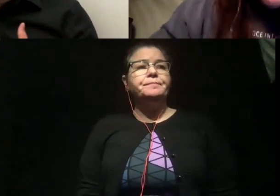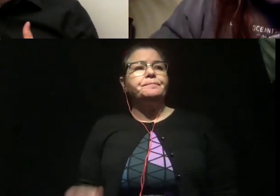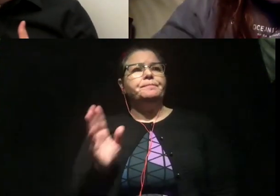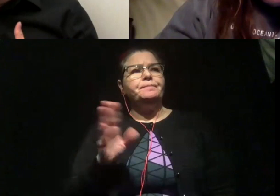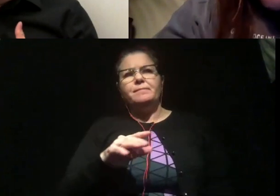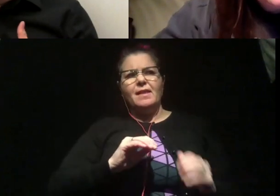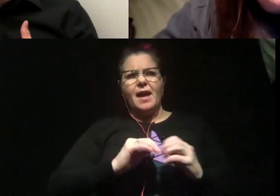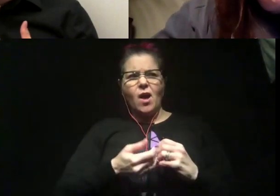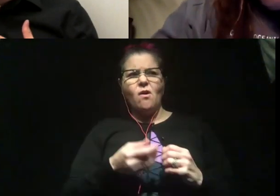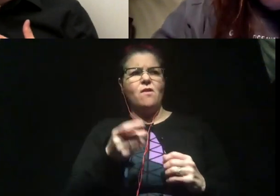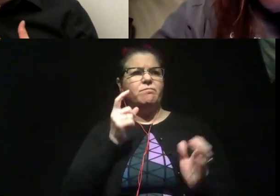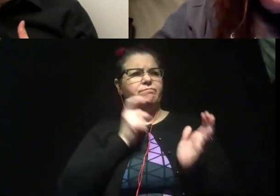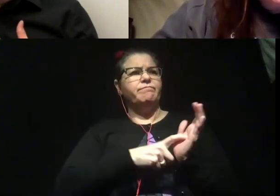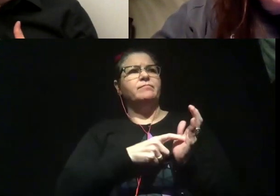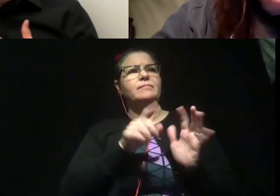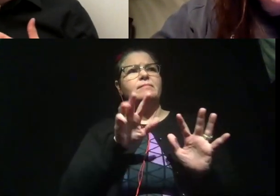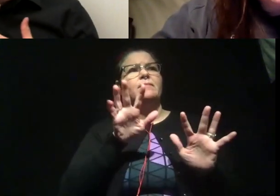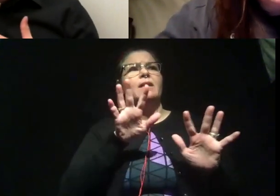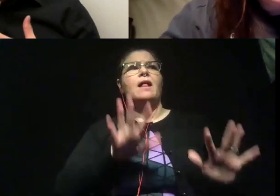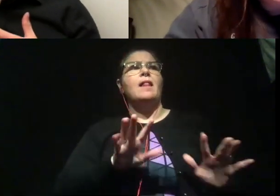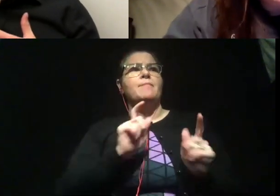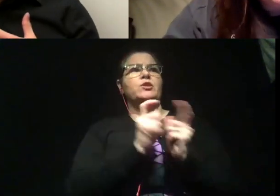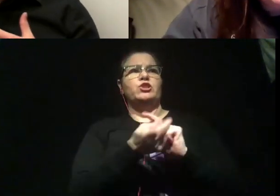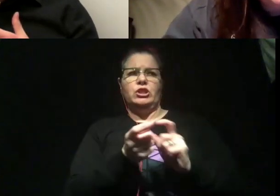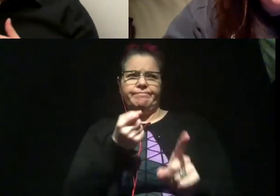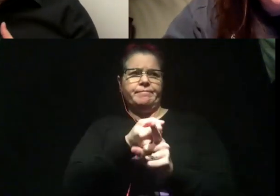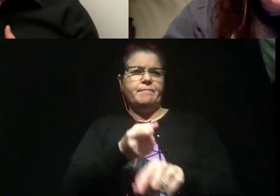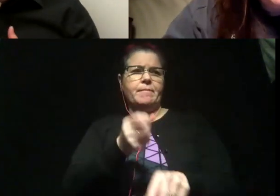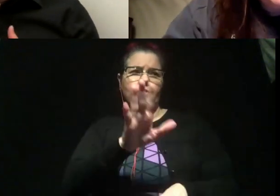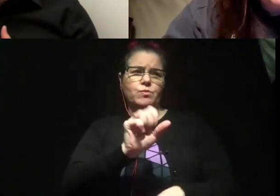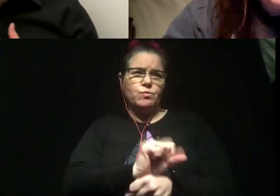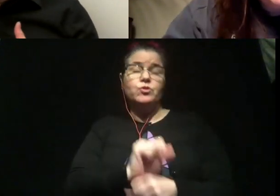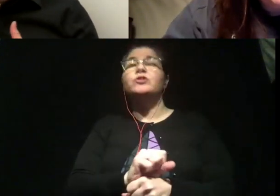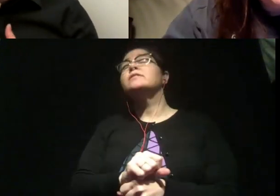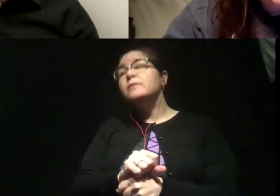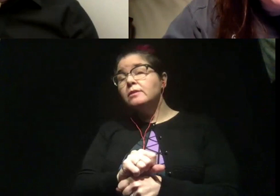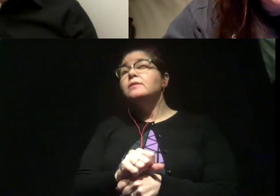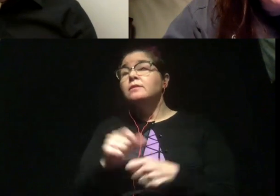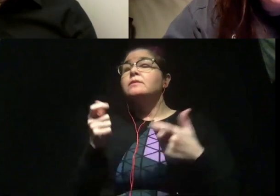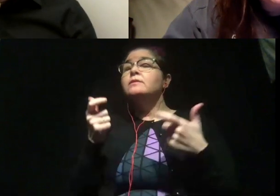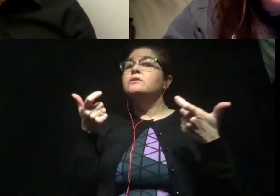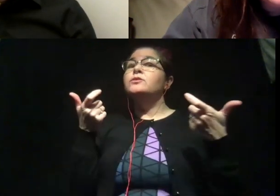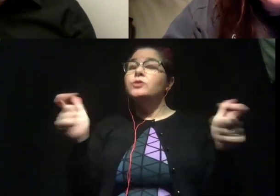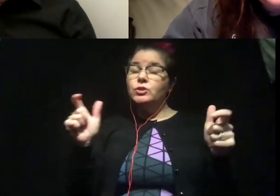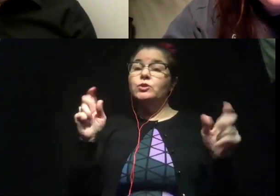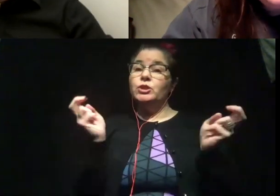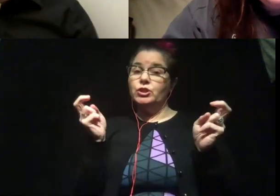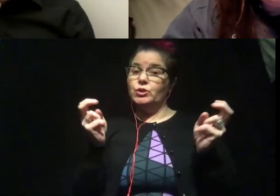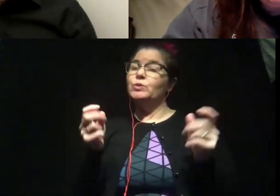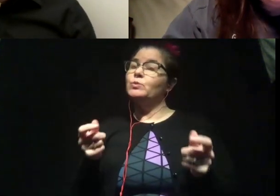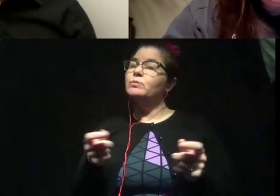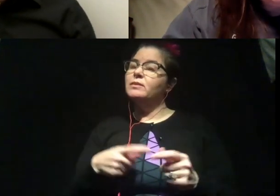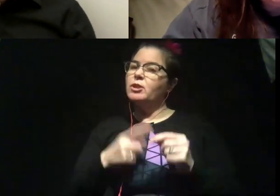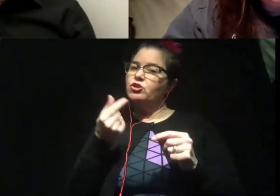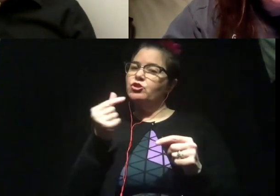how have you seen climate change affect your work? Climate change has been a huge issue, especially in Greenland